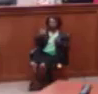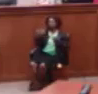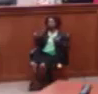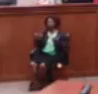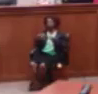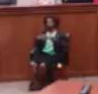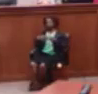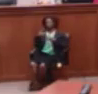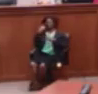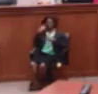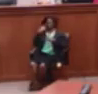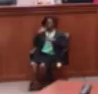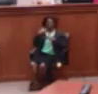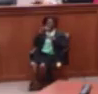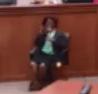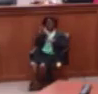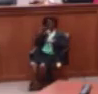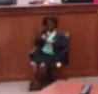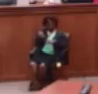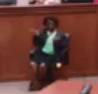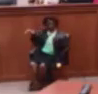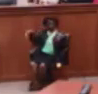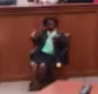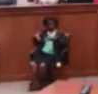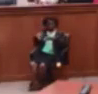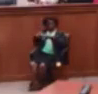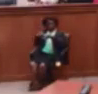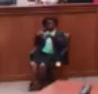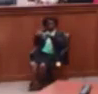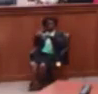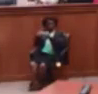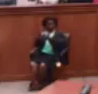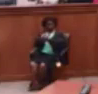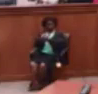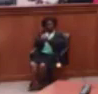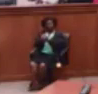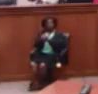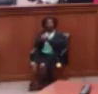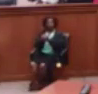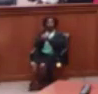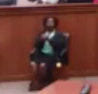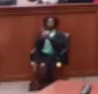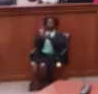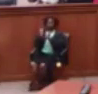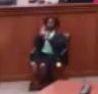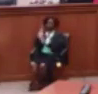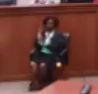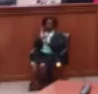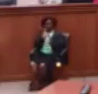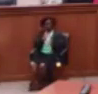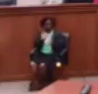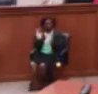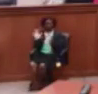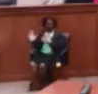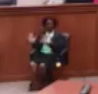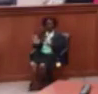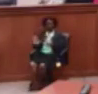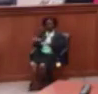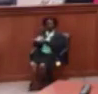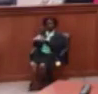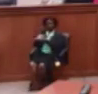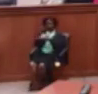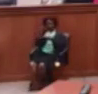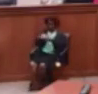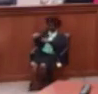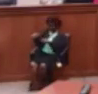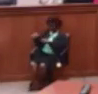think we can have a pretty seamless transition into that change, that we make sure we're respecting those areas where it is working well, and that as we look at